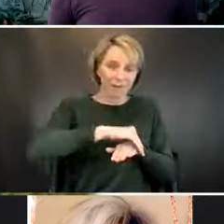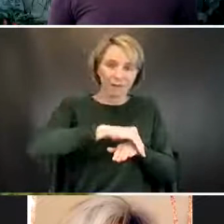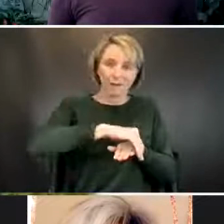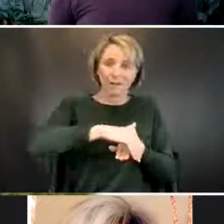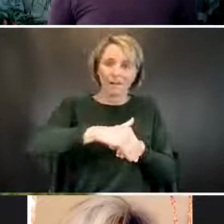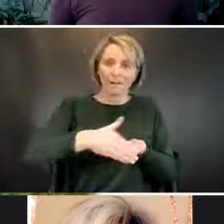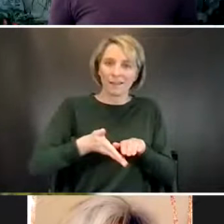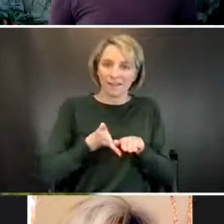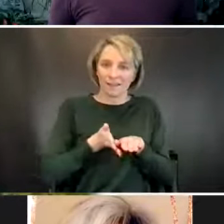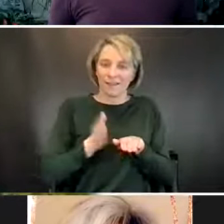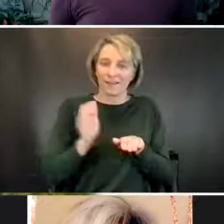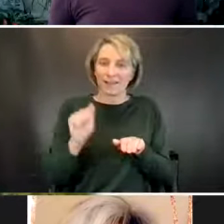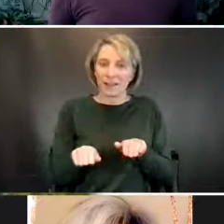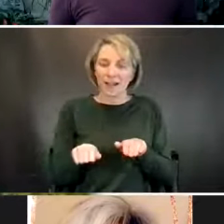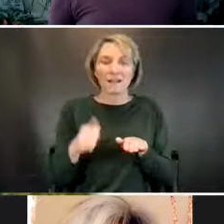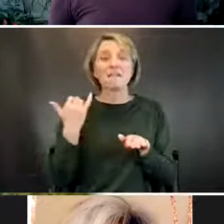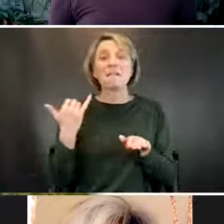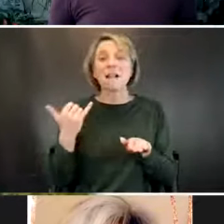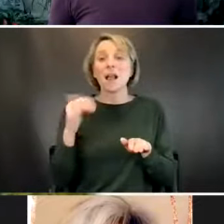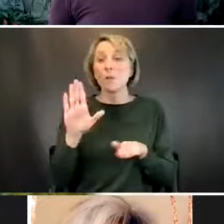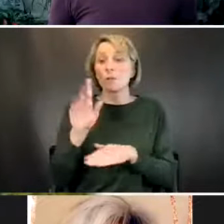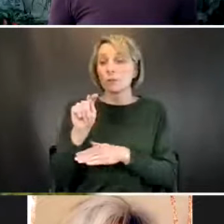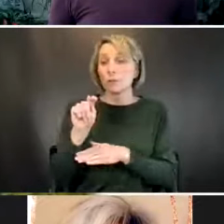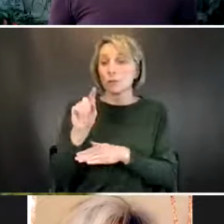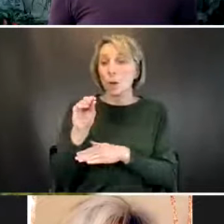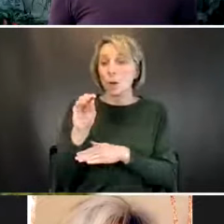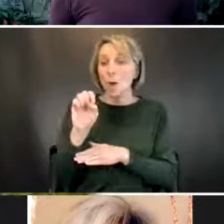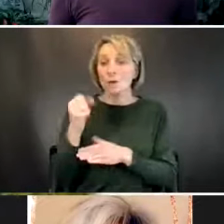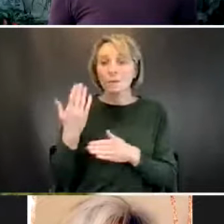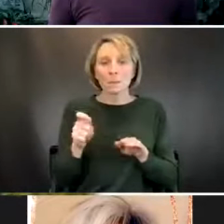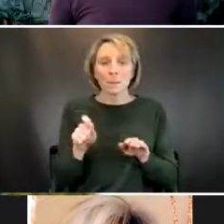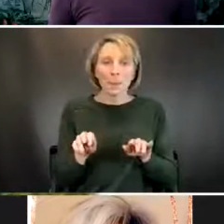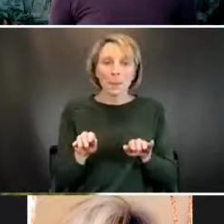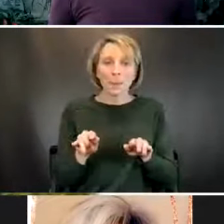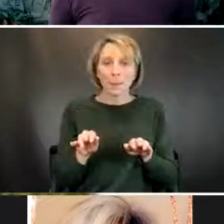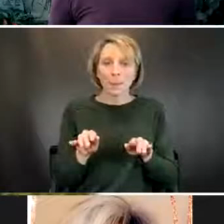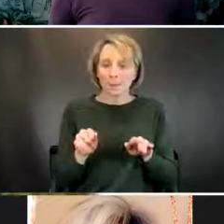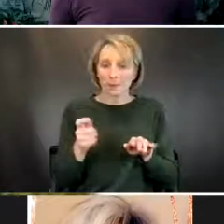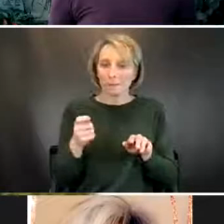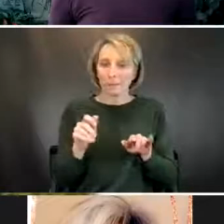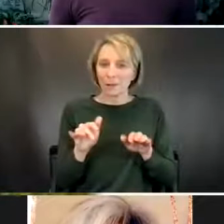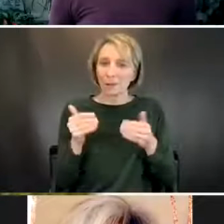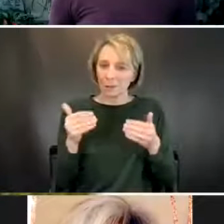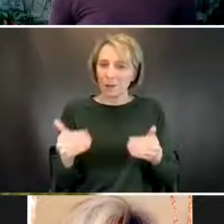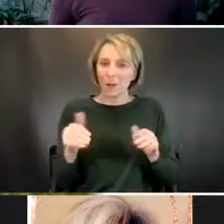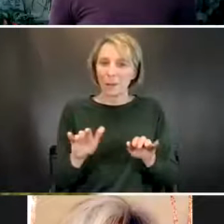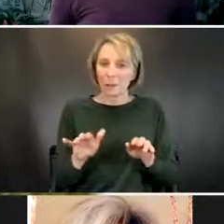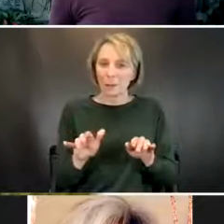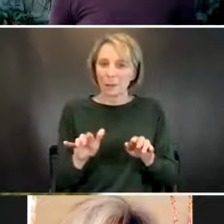Maybe wiggling your toes helps you to come a little bit more into that sensation.